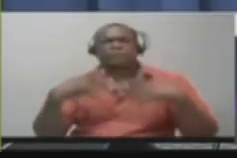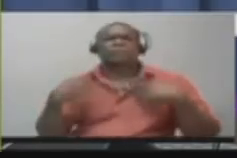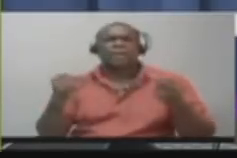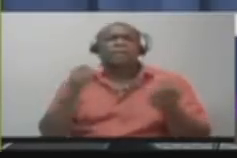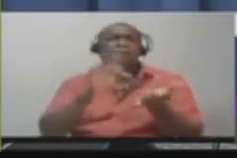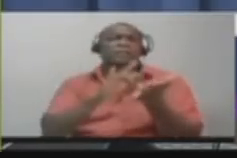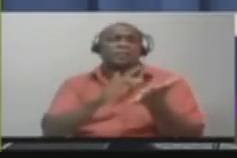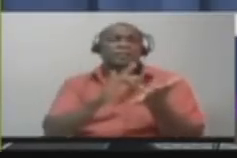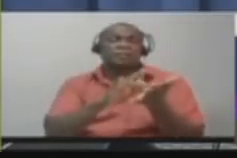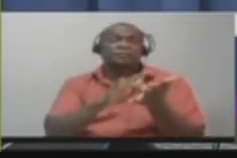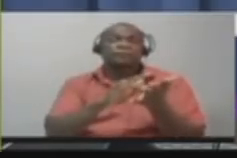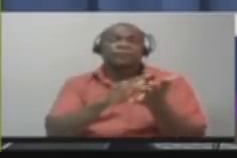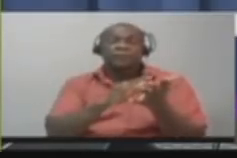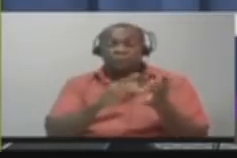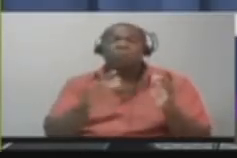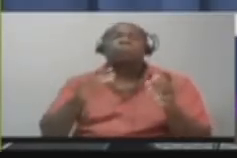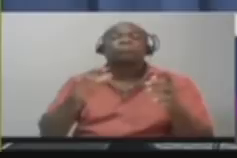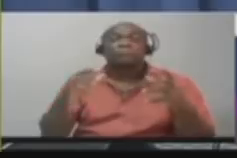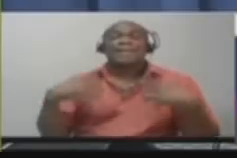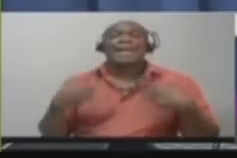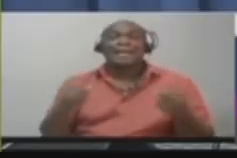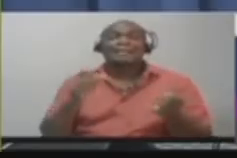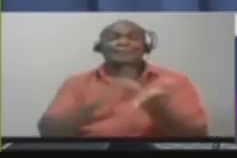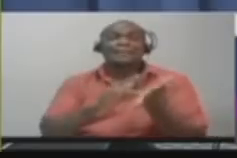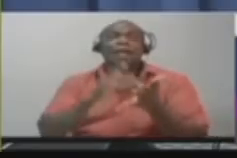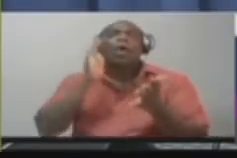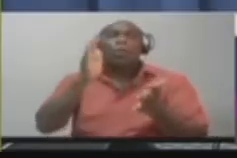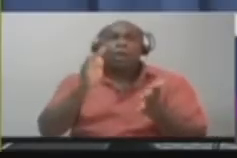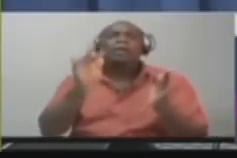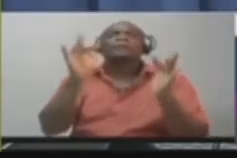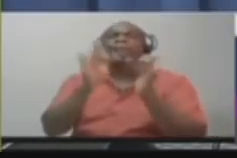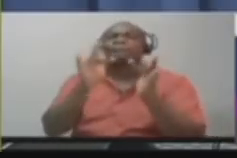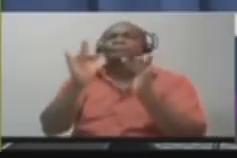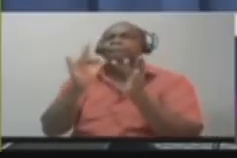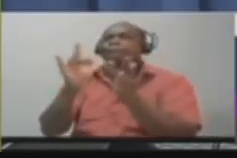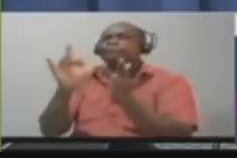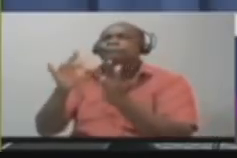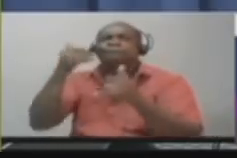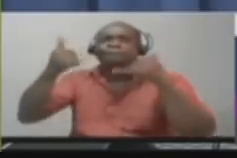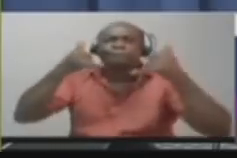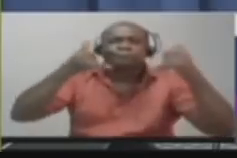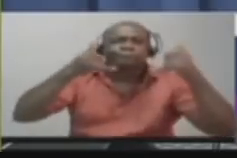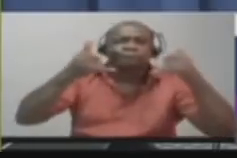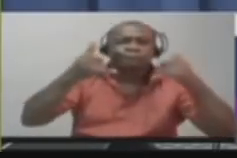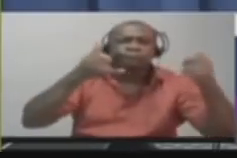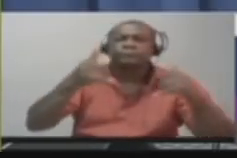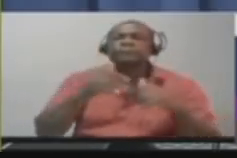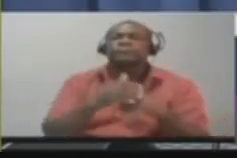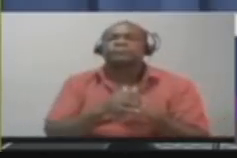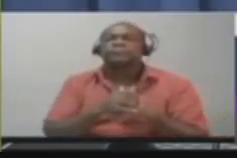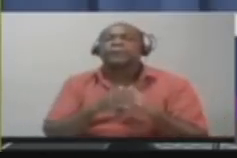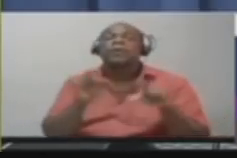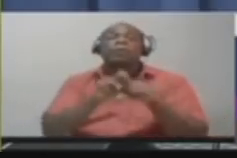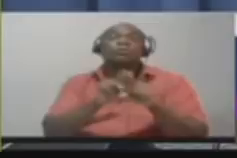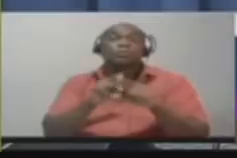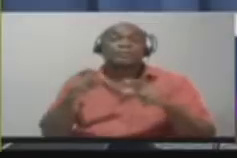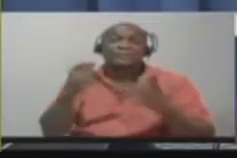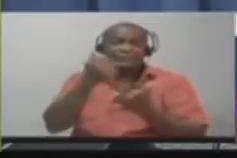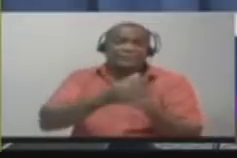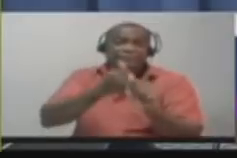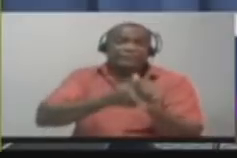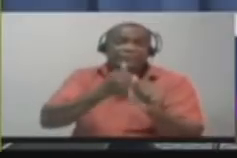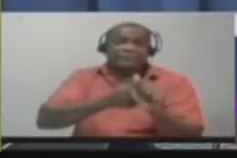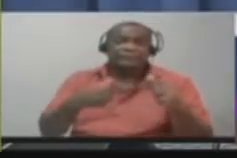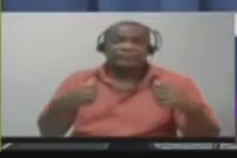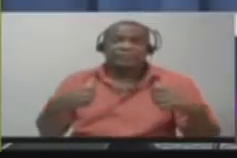centers will be contacting you. The health centers will also be reaching out to their own clients that each health center has on